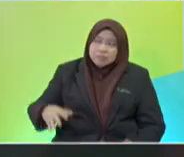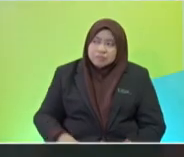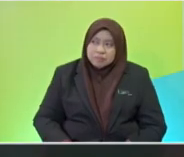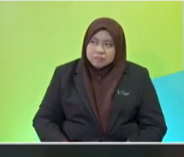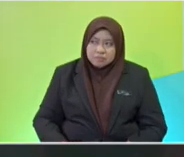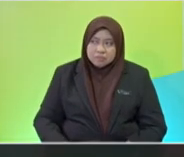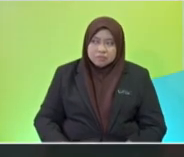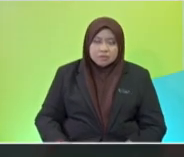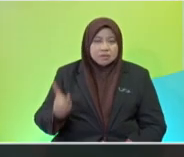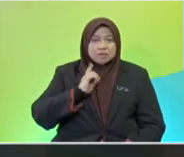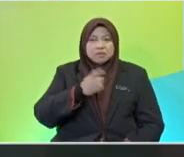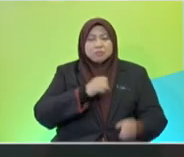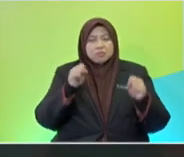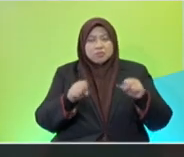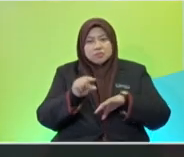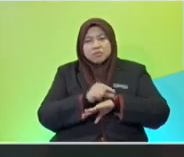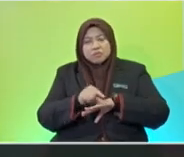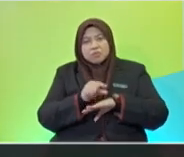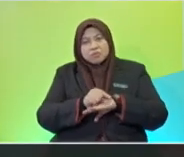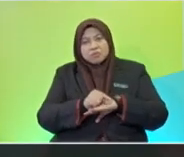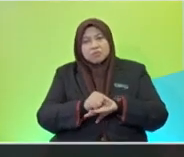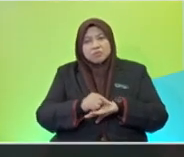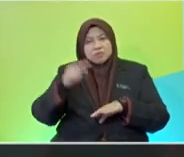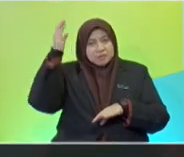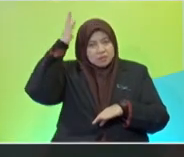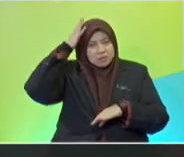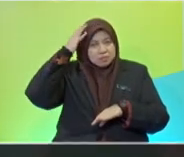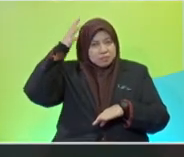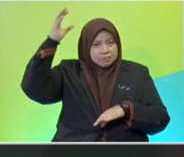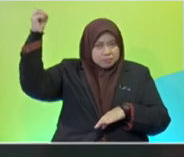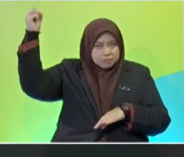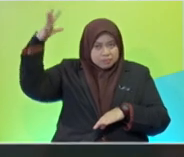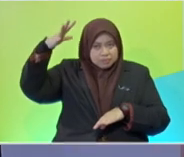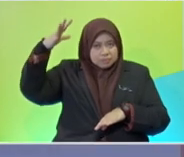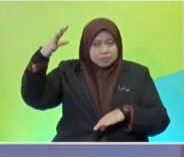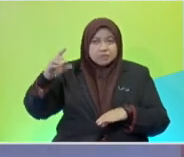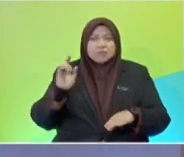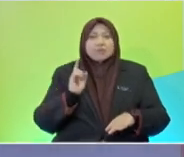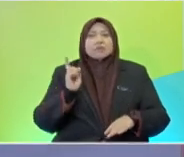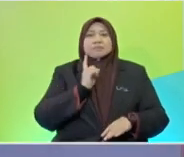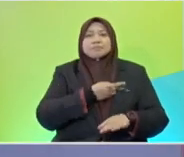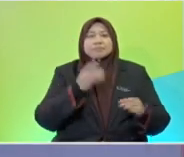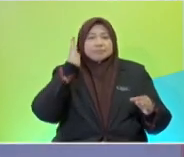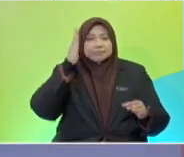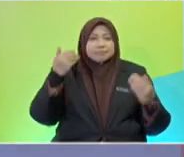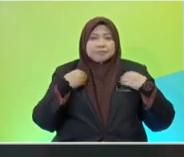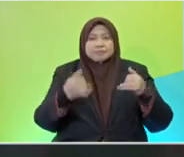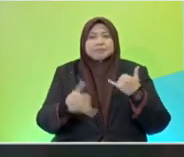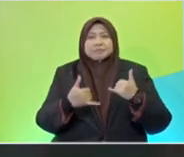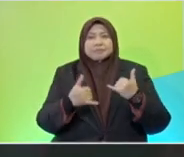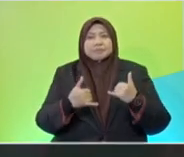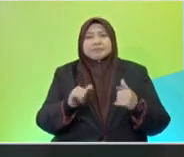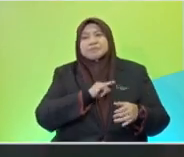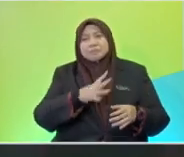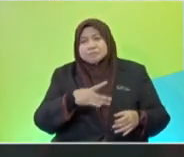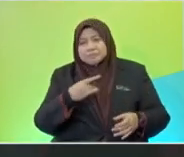also wear the headlamp. Oh, yes, the torchlight, that's right, on your head. Yeah. Okay, Sean, I have a game for you right now. Oh, okay. I love games.